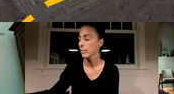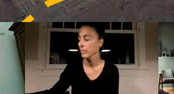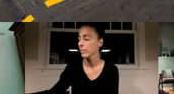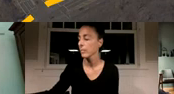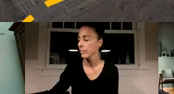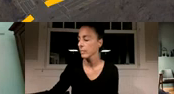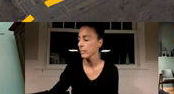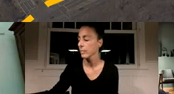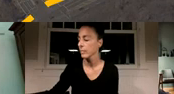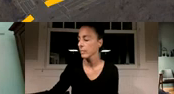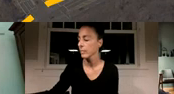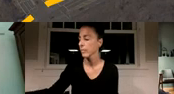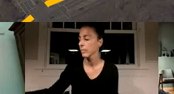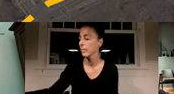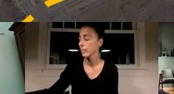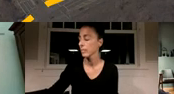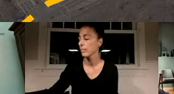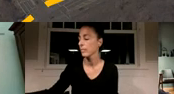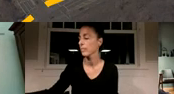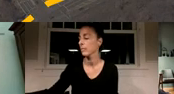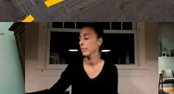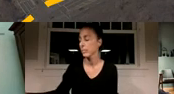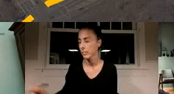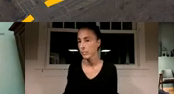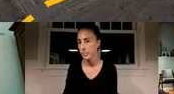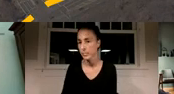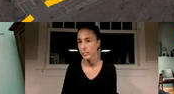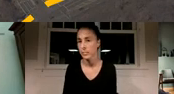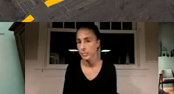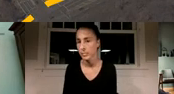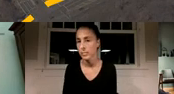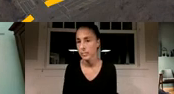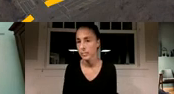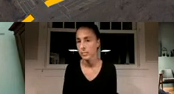Some of the considerations that the Planning Commission are going to take is,